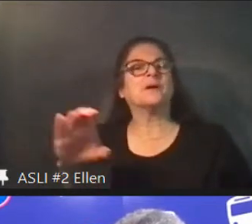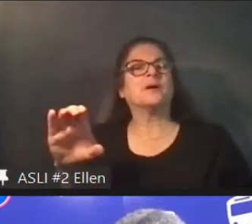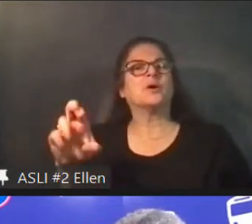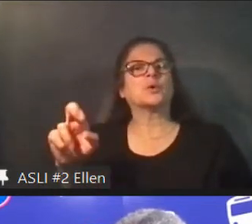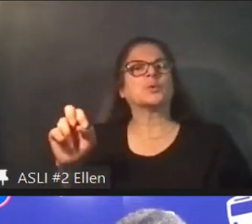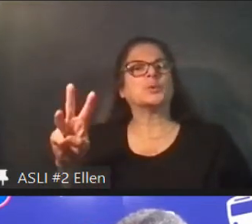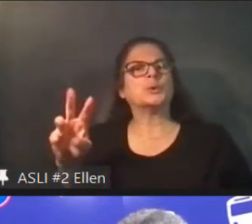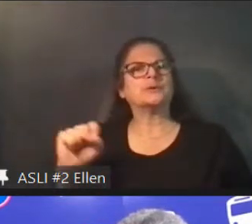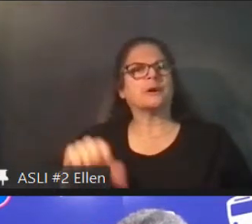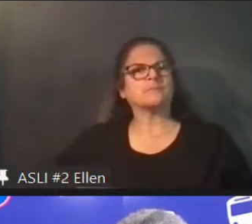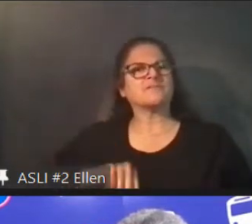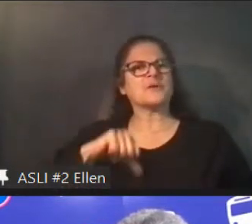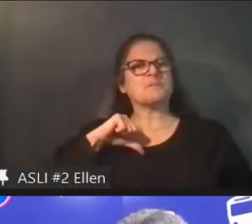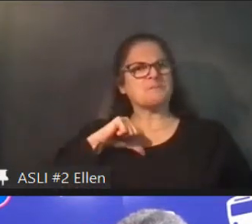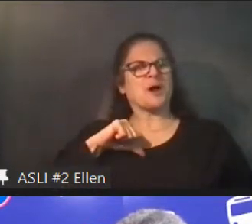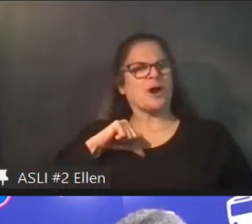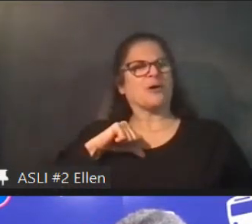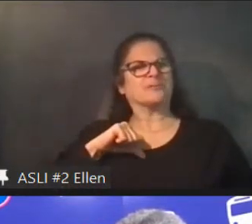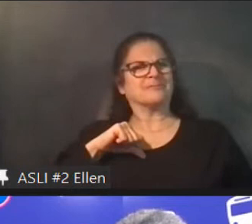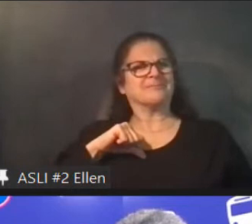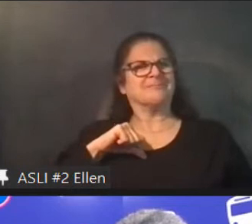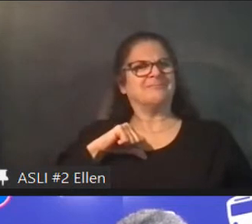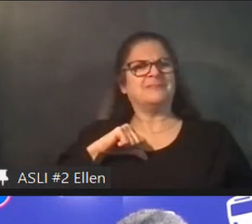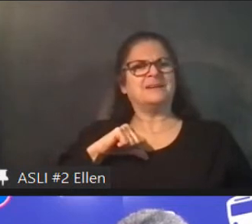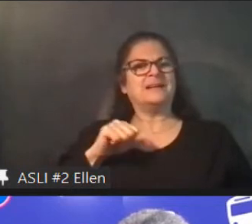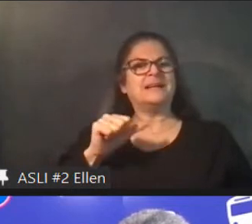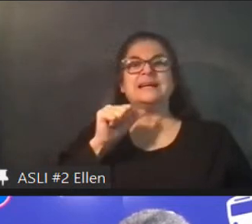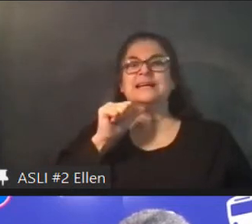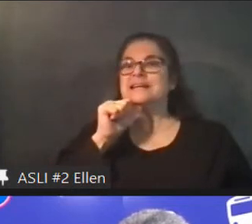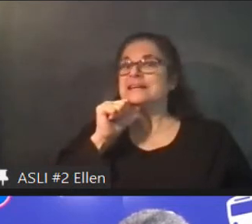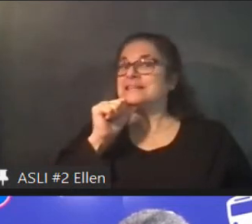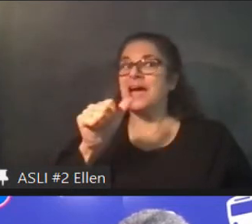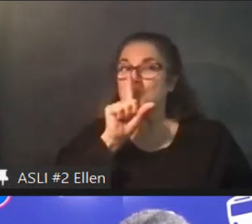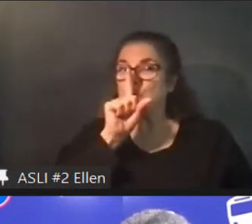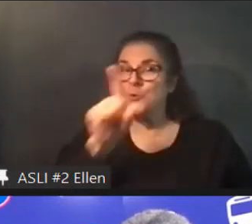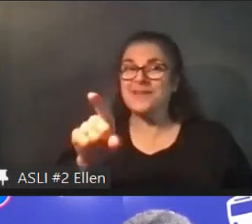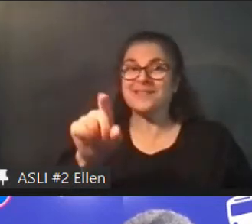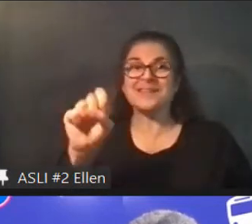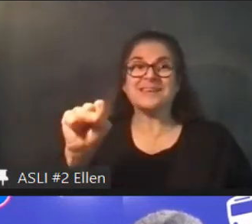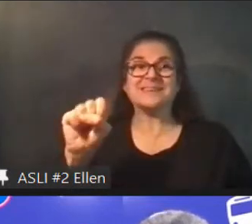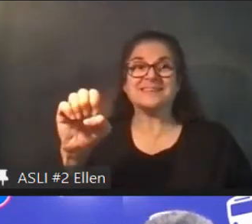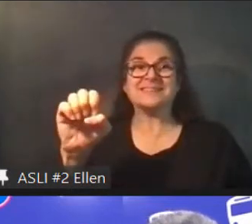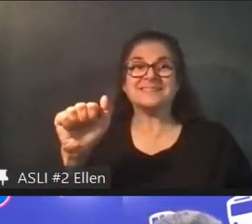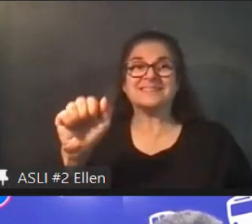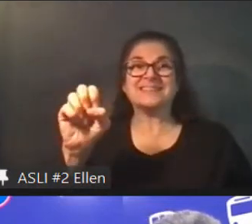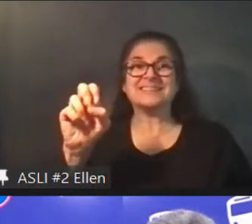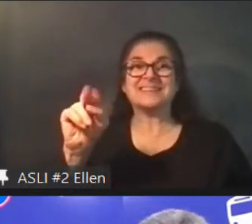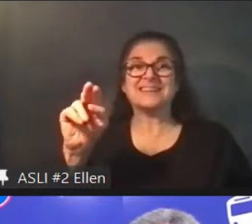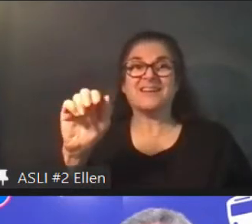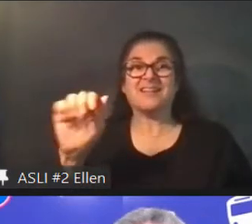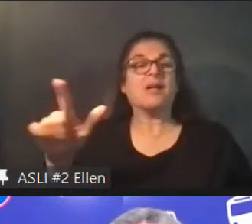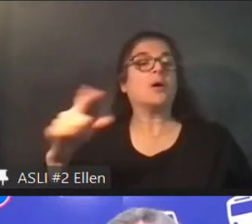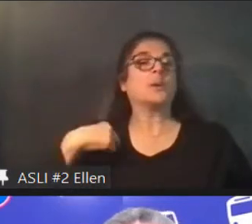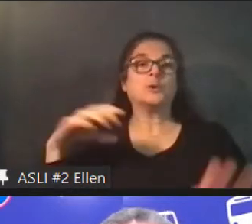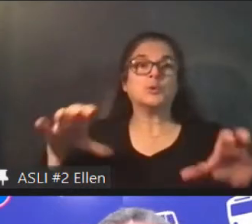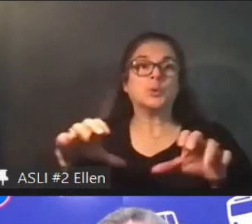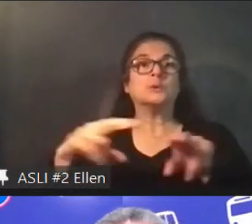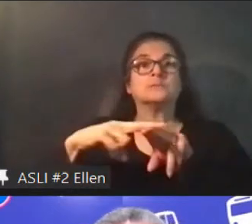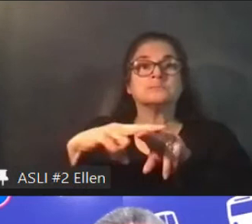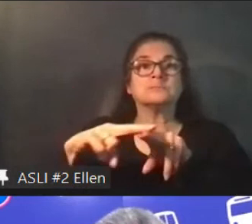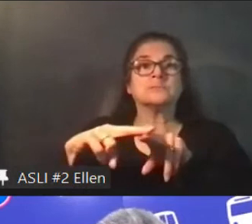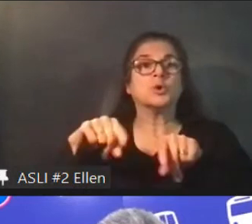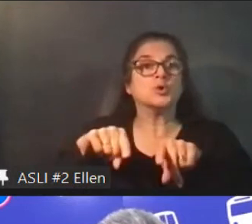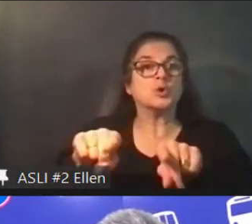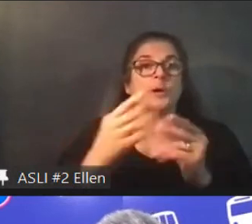of it, and I would just highlight that it's really not seasonal. We do it on the rail stations in kind of the good weather months because they're